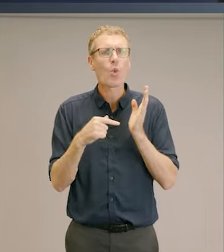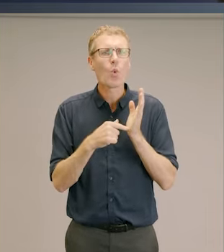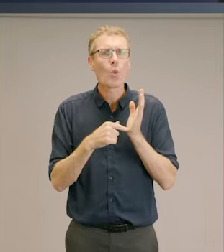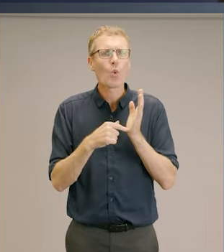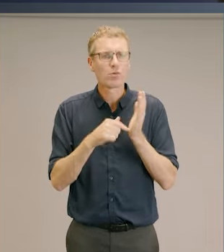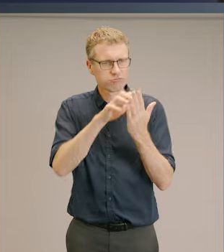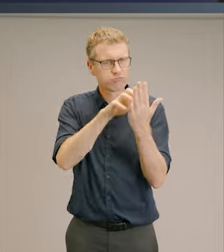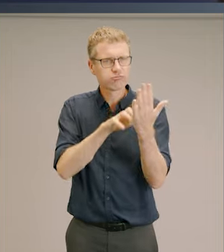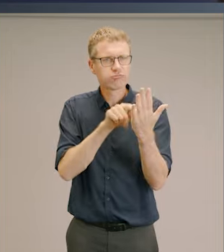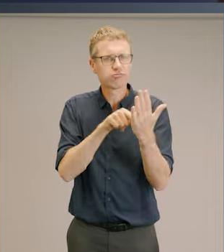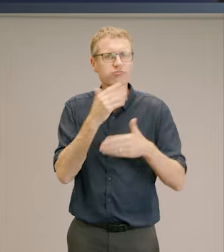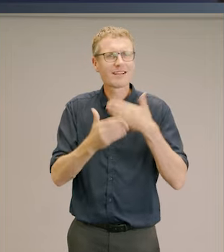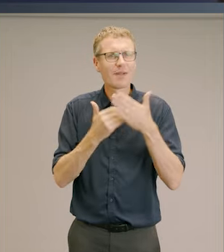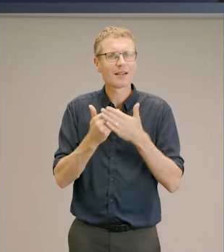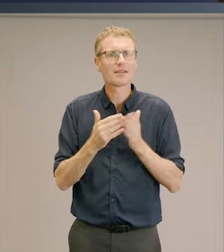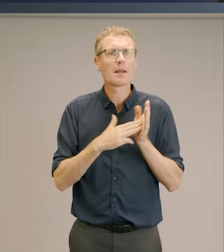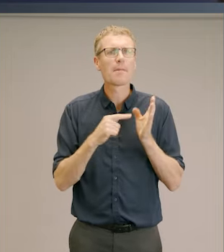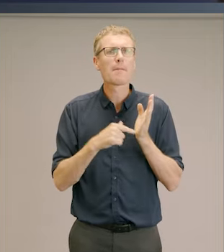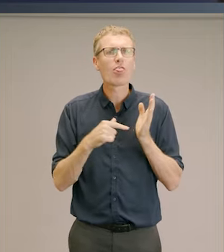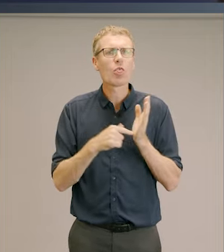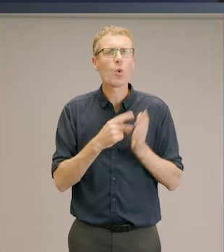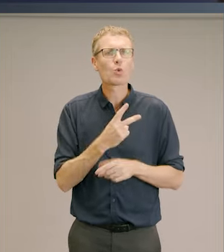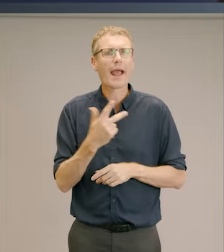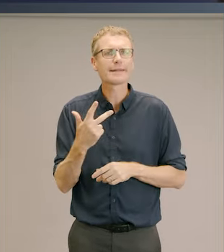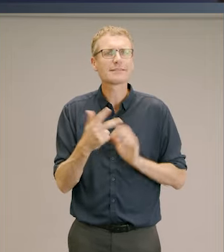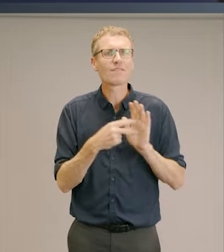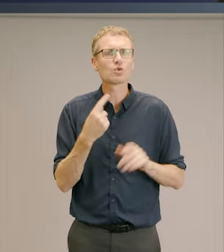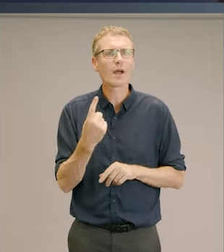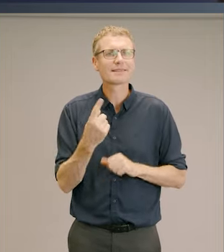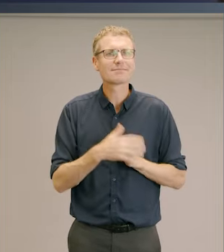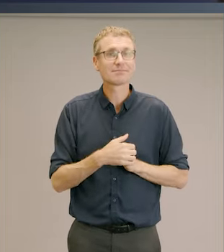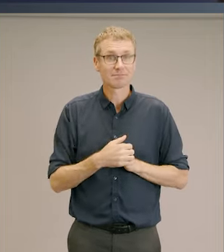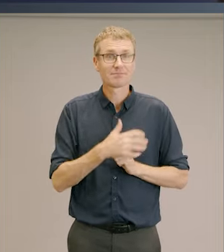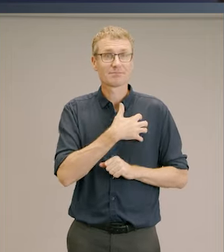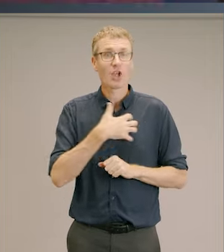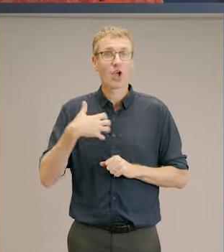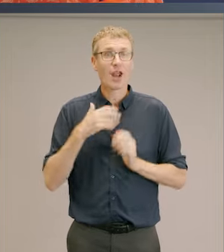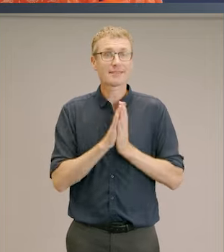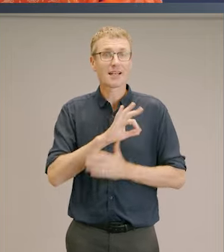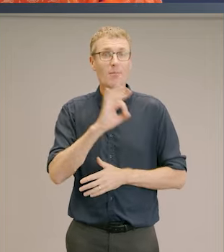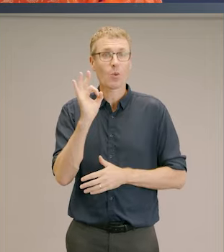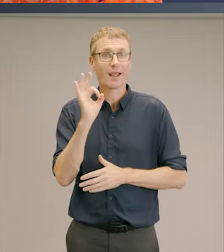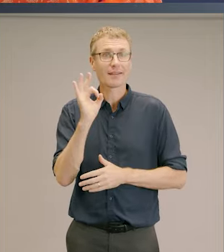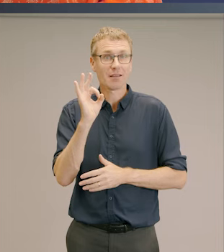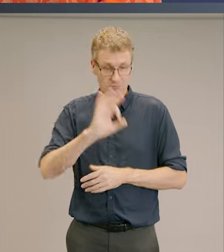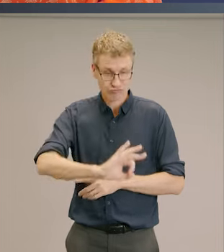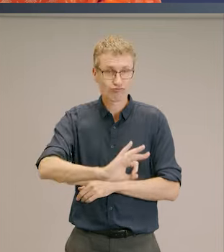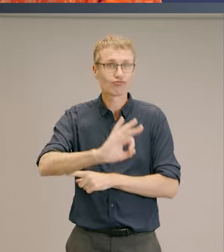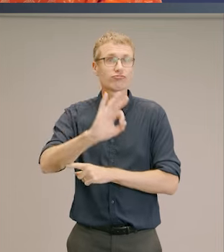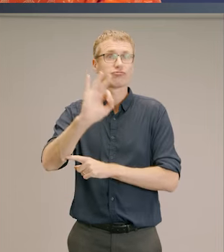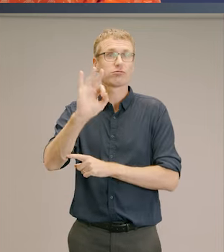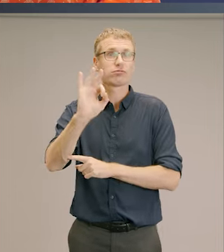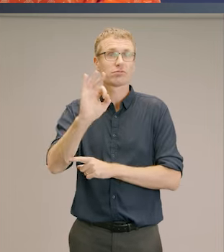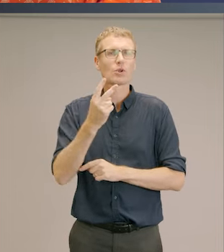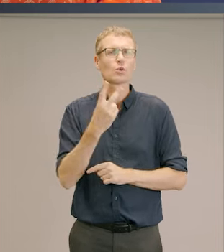happened. We read the account in Matthew's gospel. Matthew 28, verse 1. "Early on the Sunday morning, as